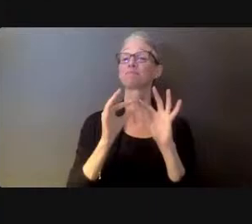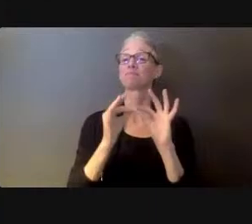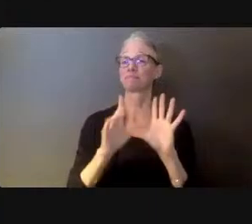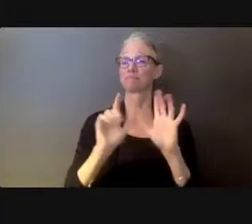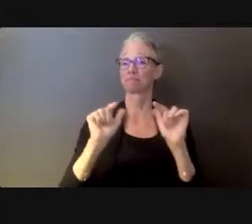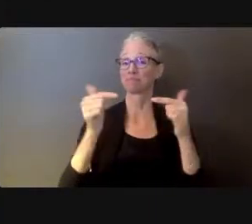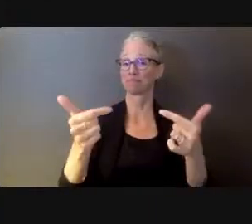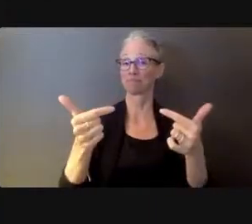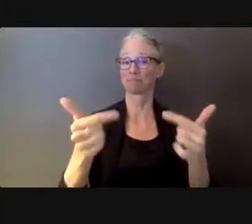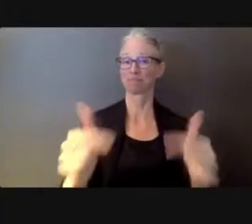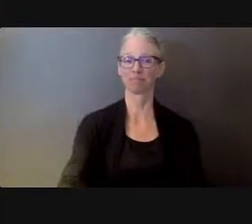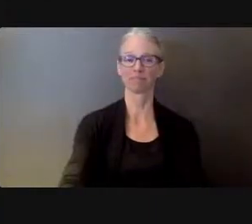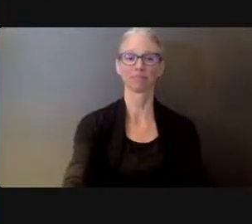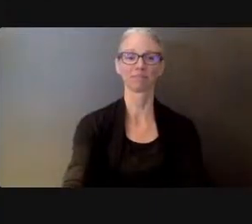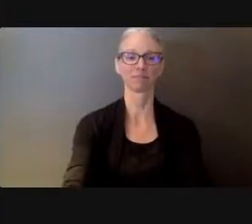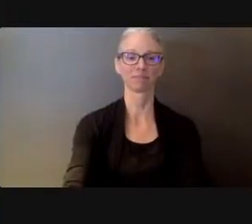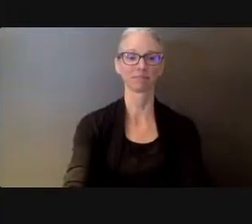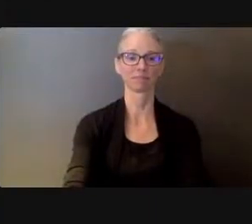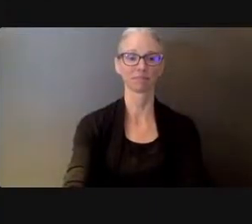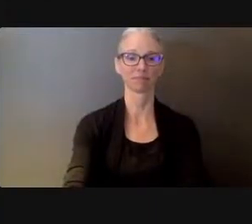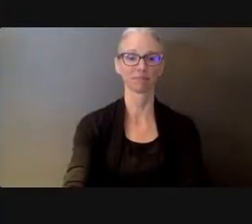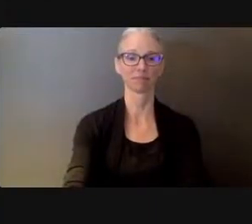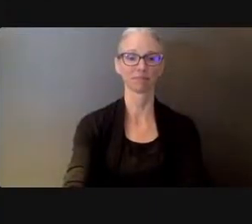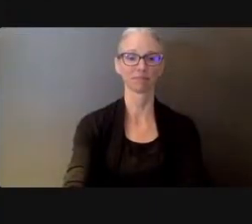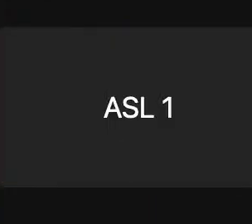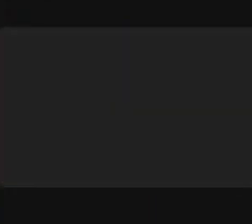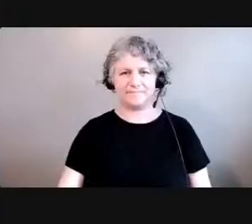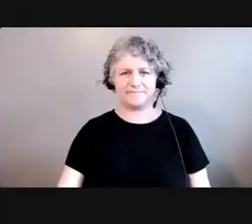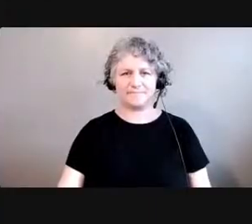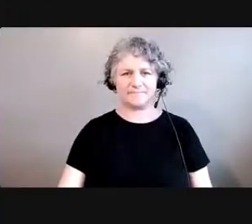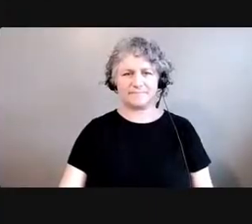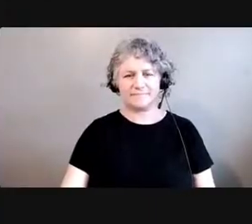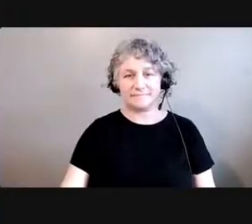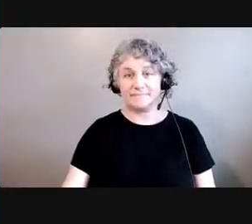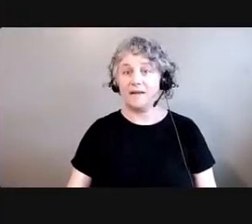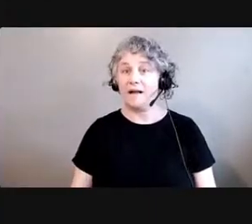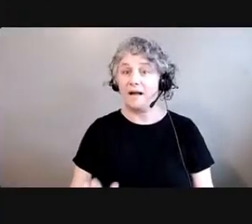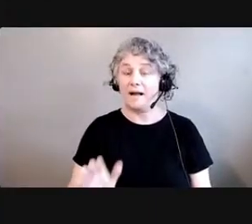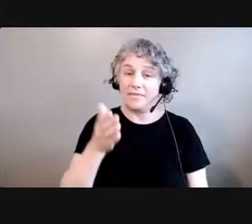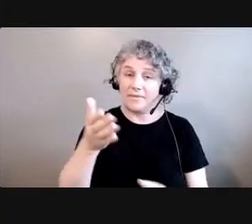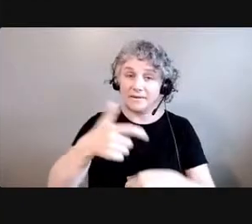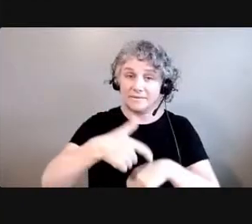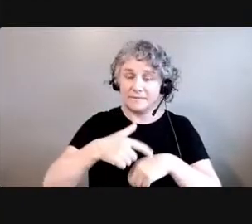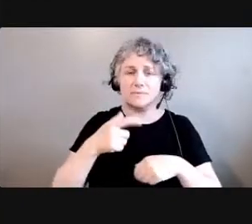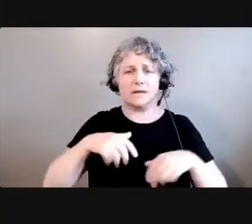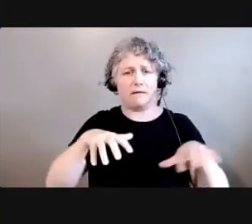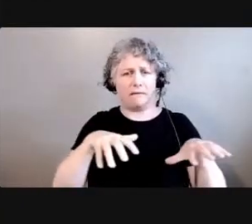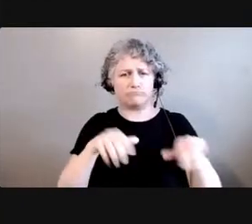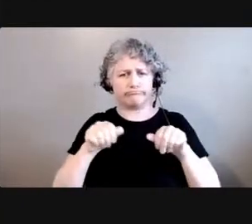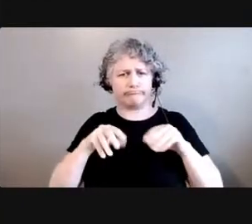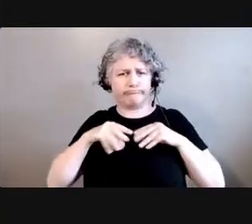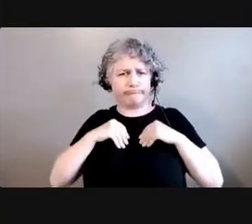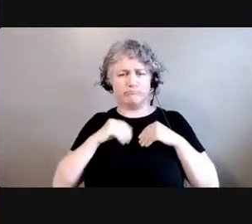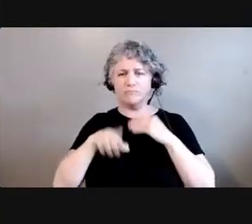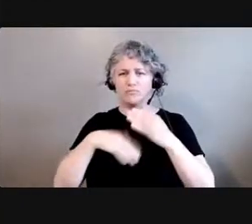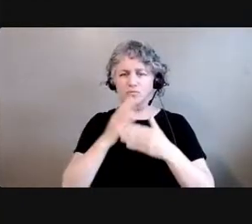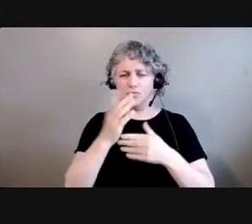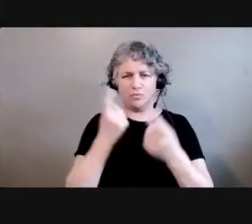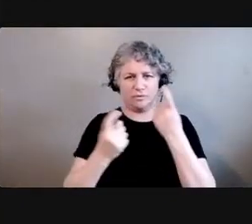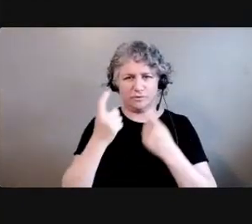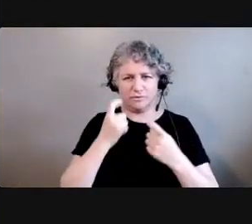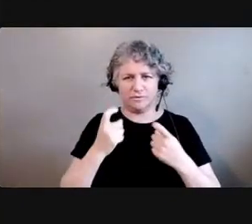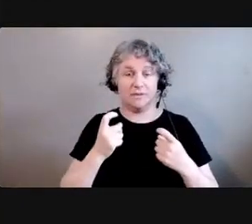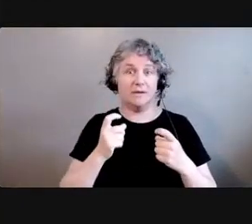take questions at that time. We really are so grateful for the amazing connections and collaborations we've been able to foster over the